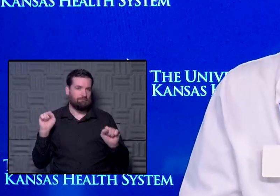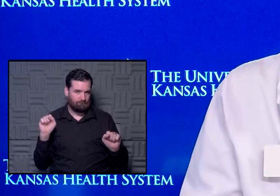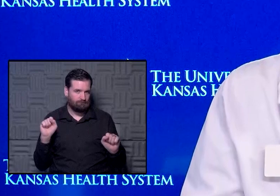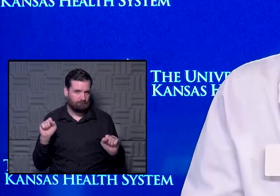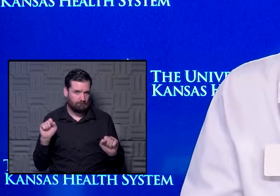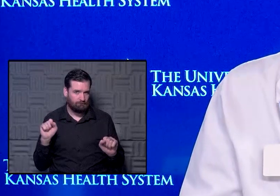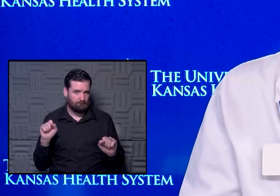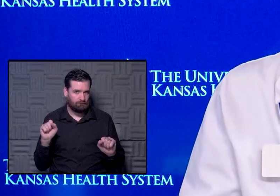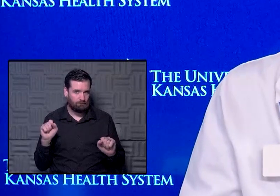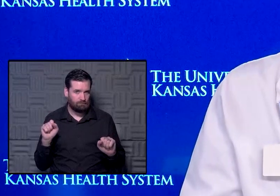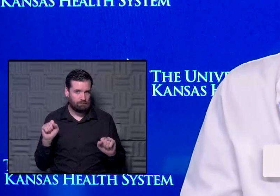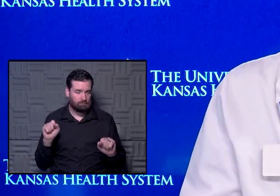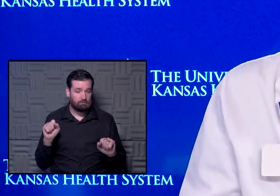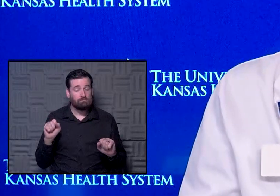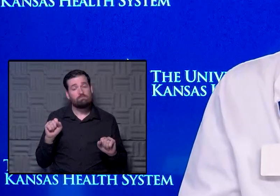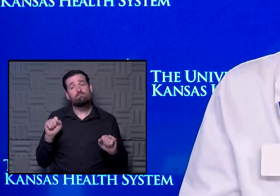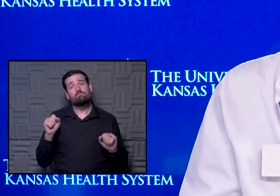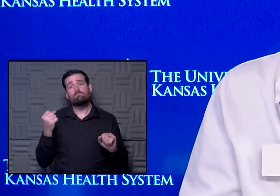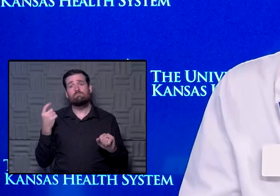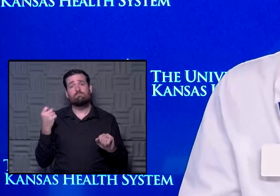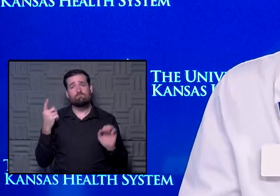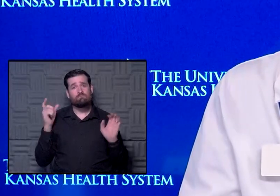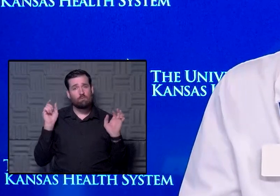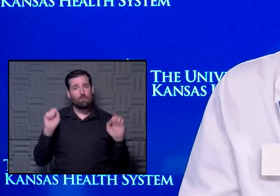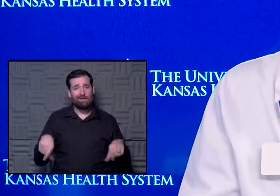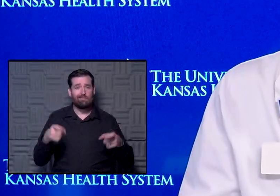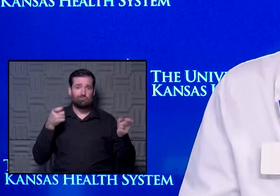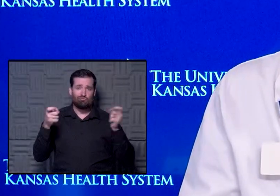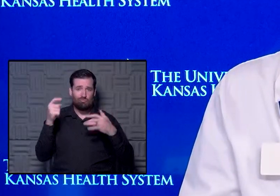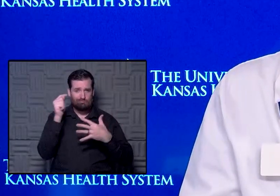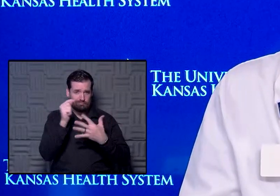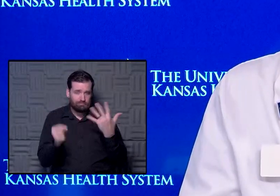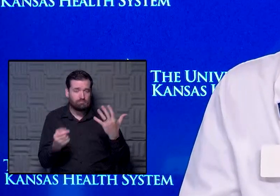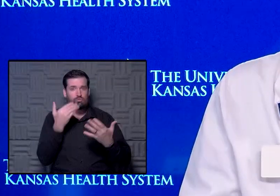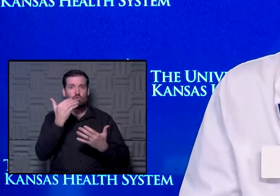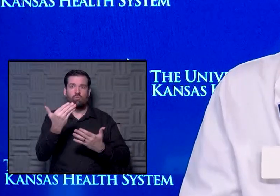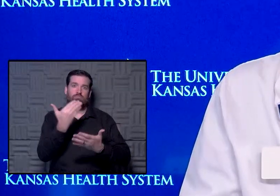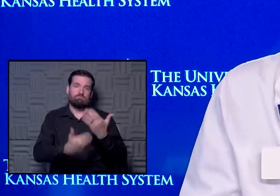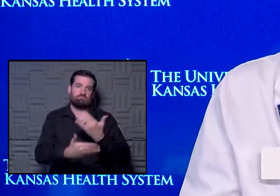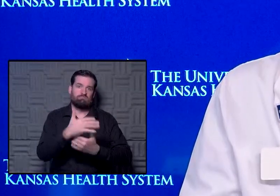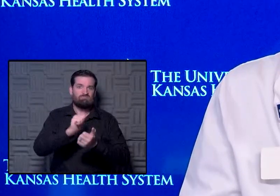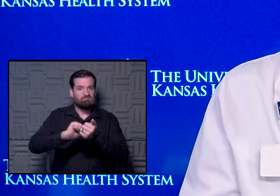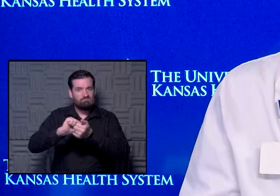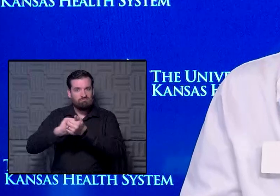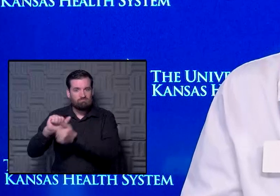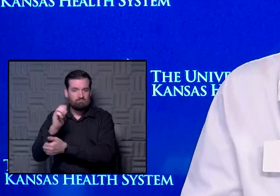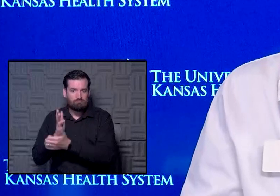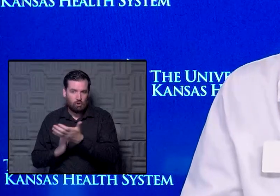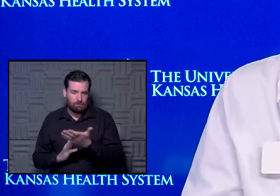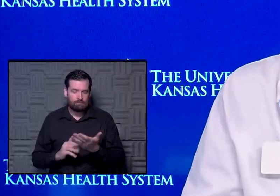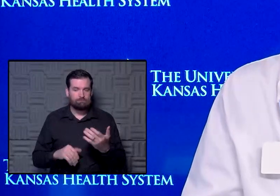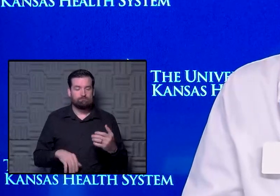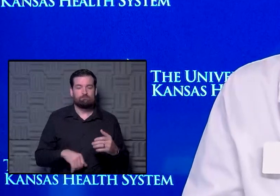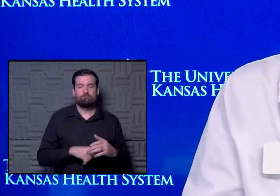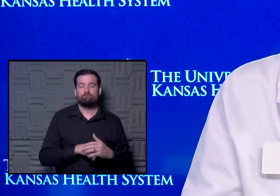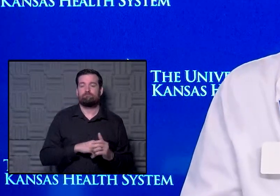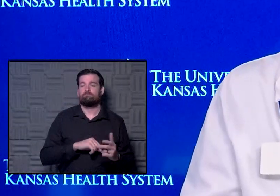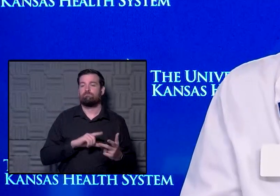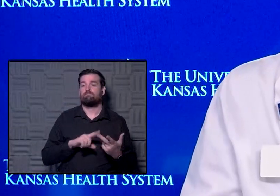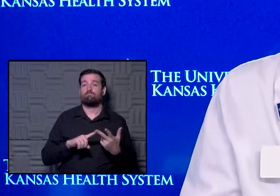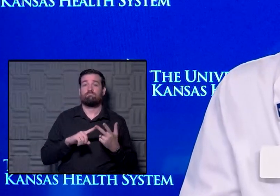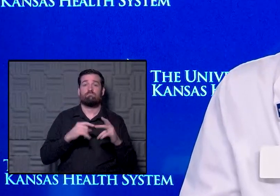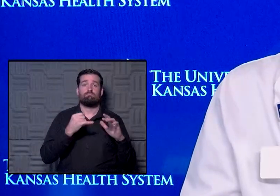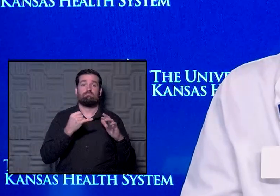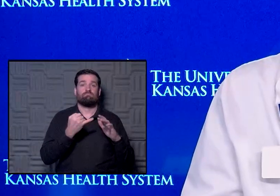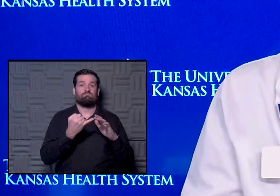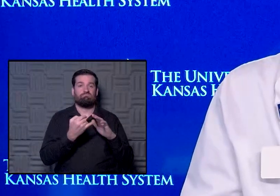them. And I think there are things that in many cases you can control. Of course, good hand hygiene plays a part in that. The